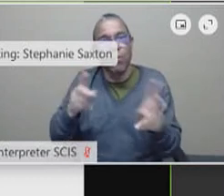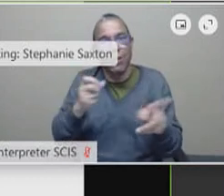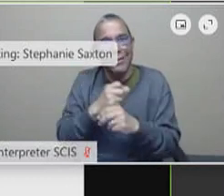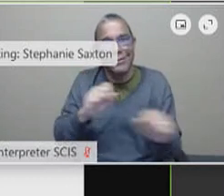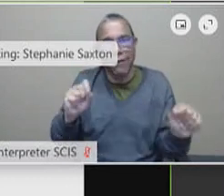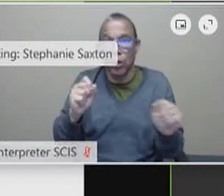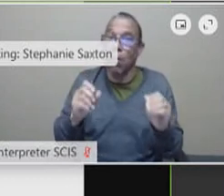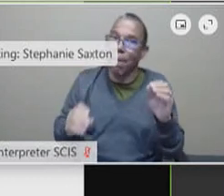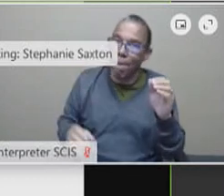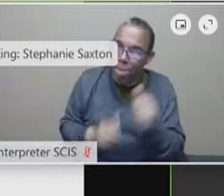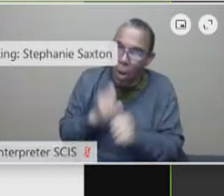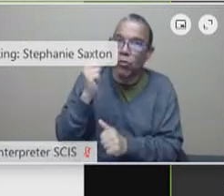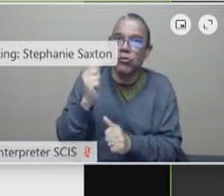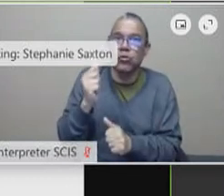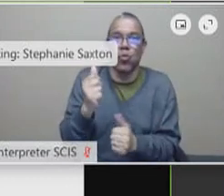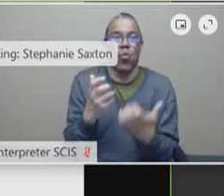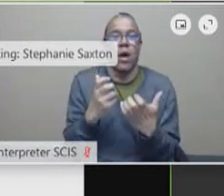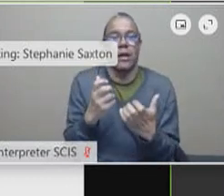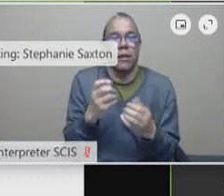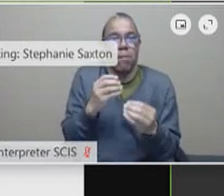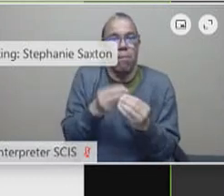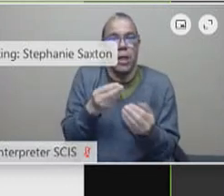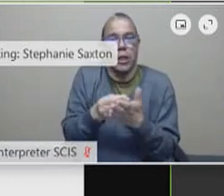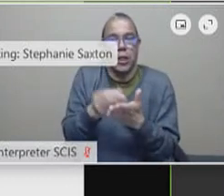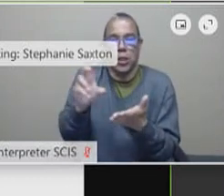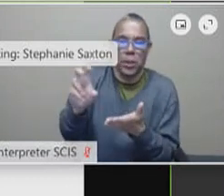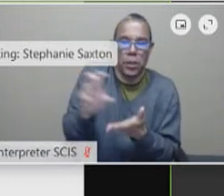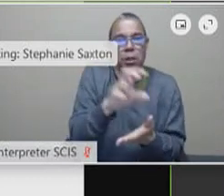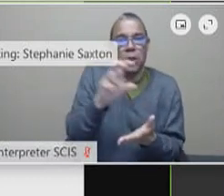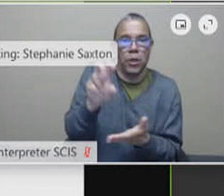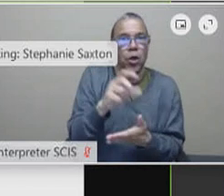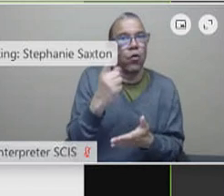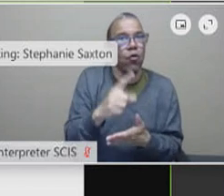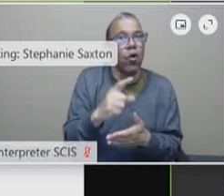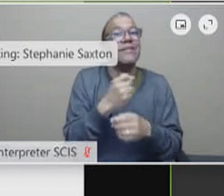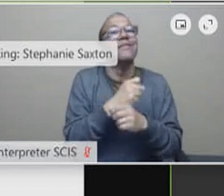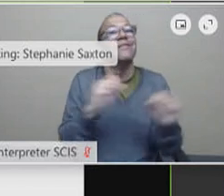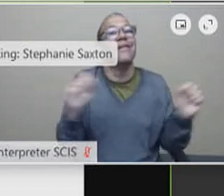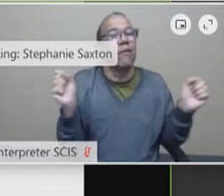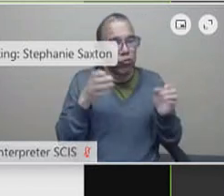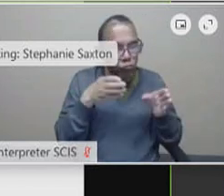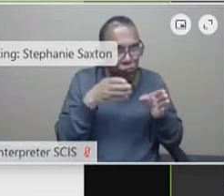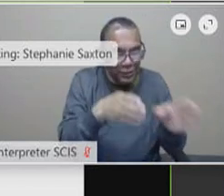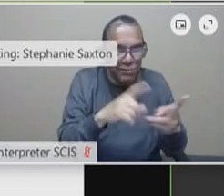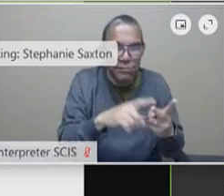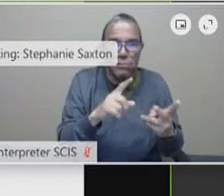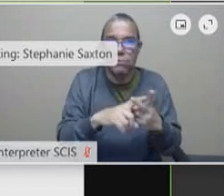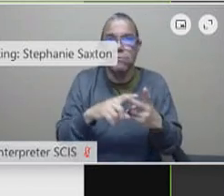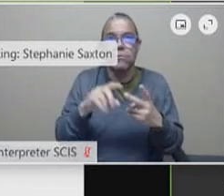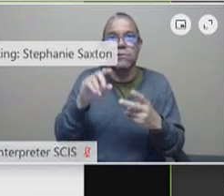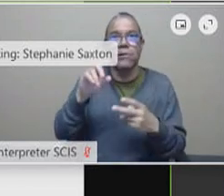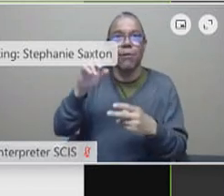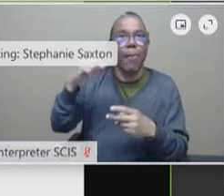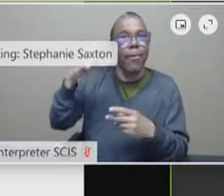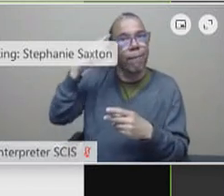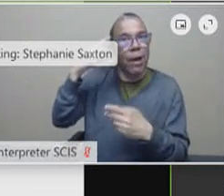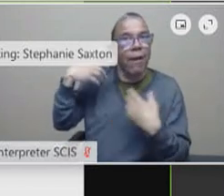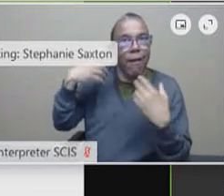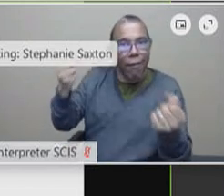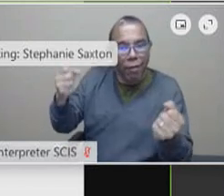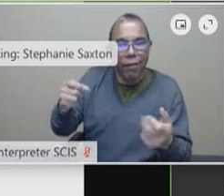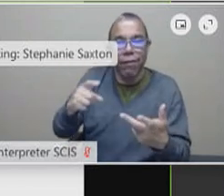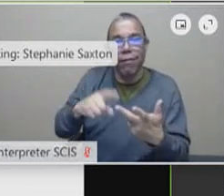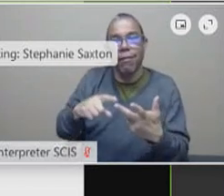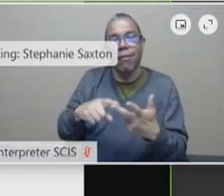other methods like safe streets and tackling mental health and drug abuse issues